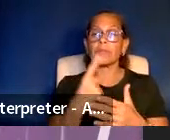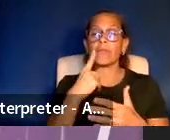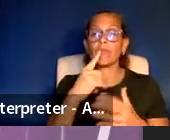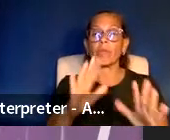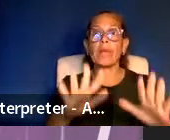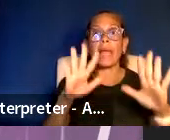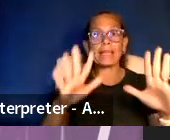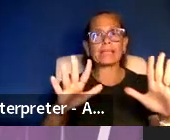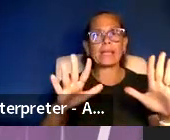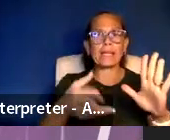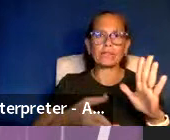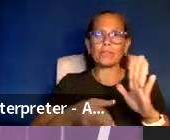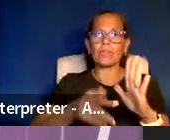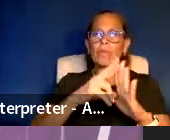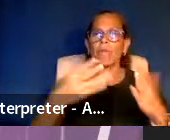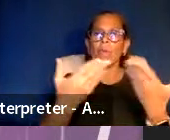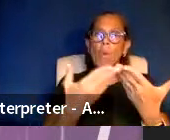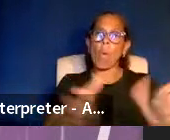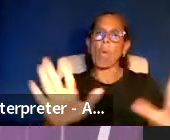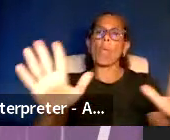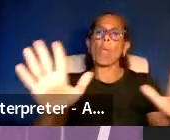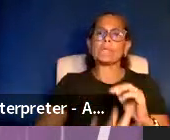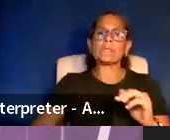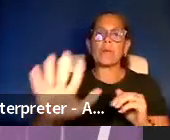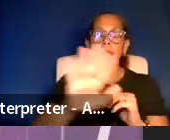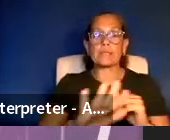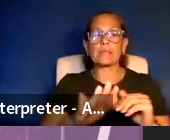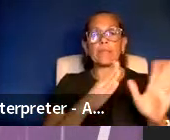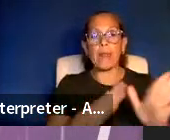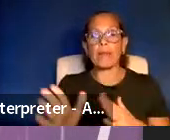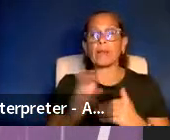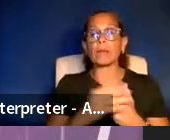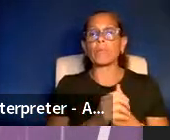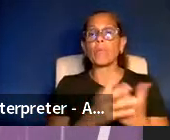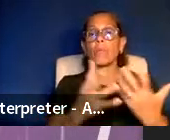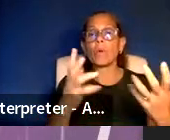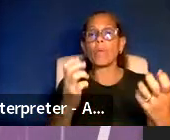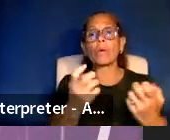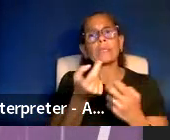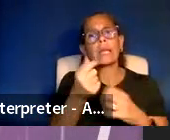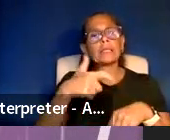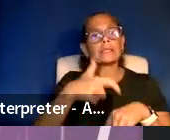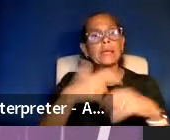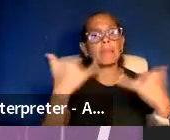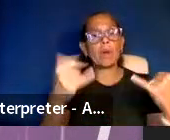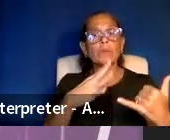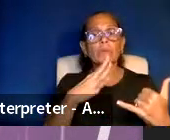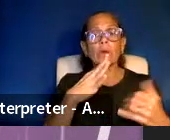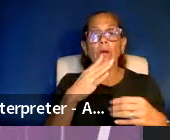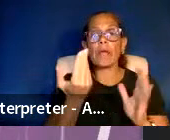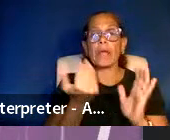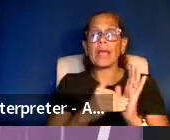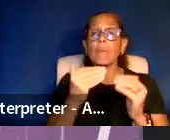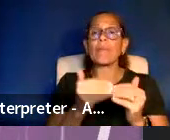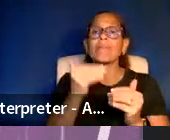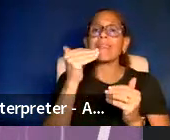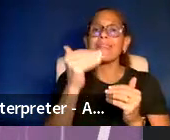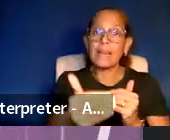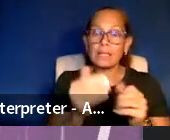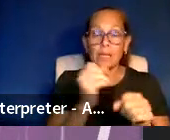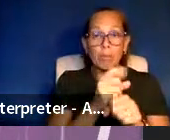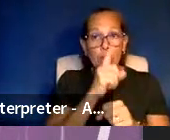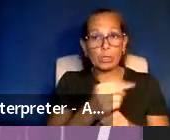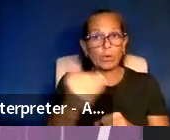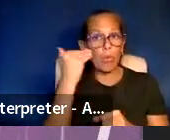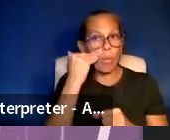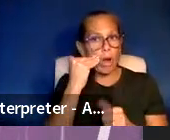excellent overview of the open space and public realm planning work. We want to just spend a little time talking again about next steps and making sure everyone's aware